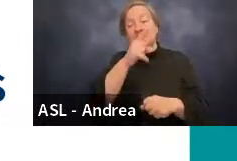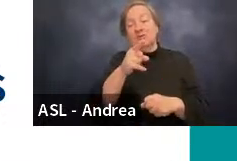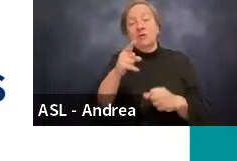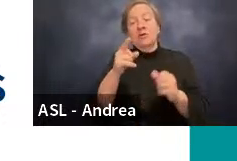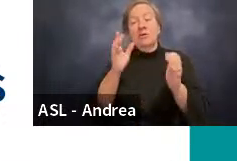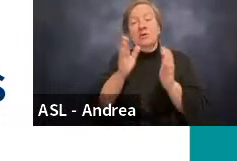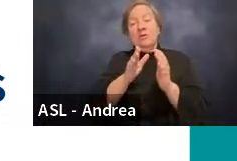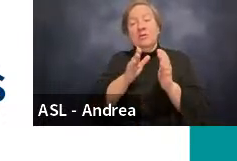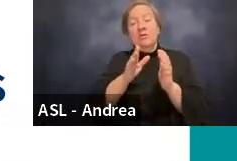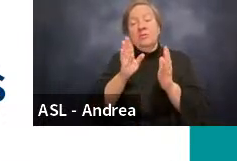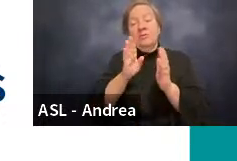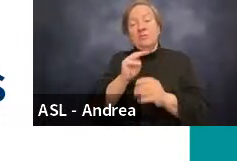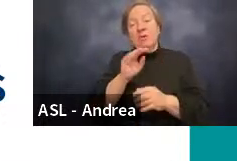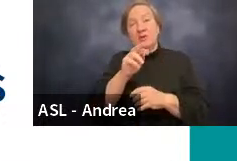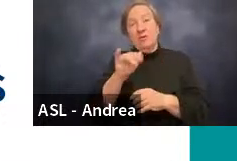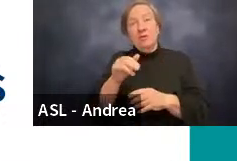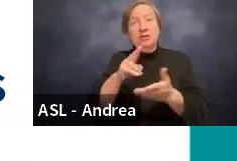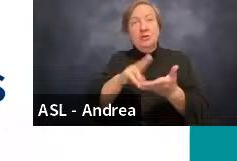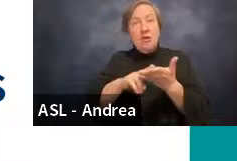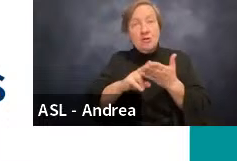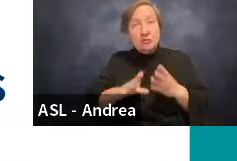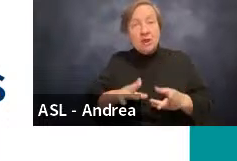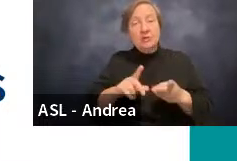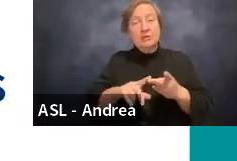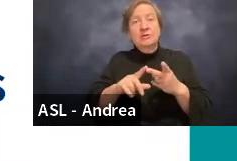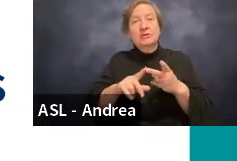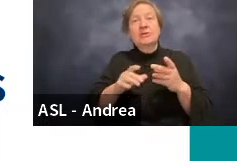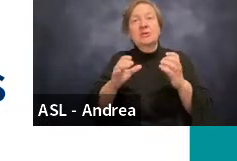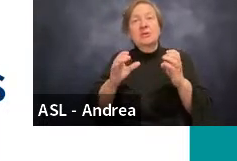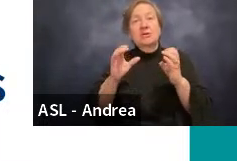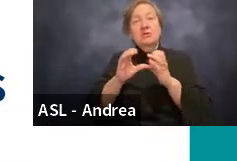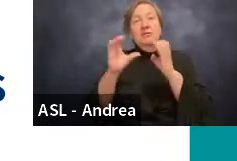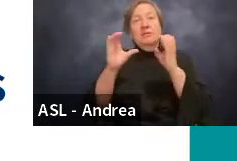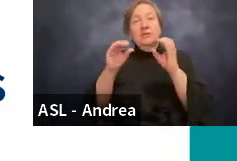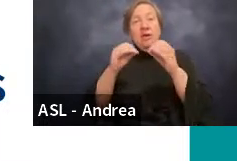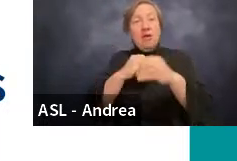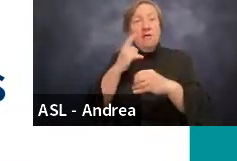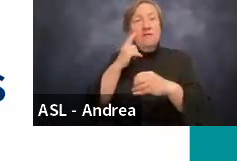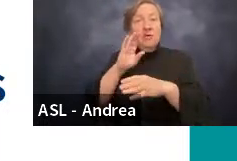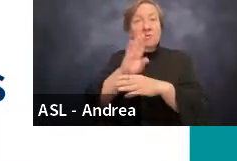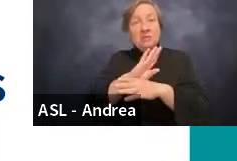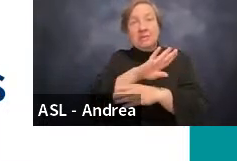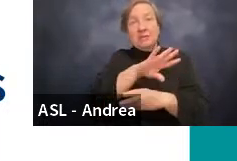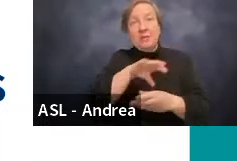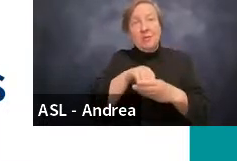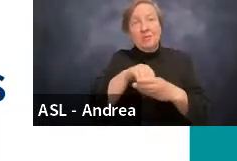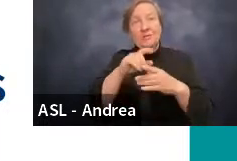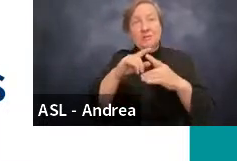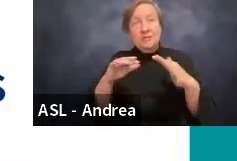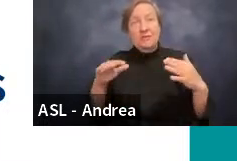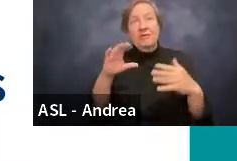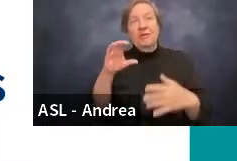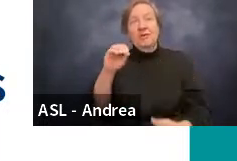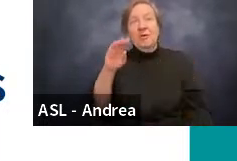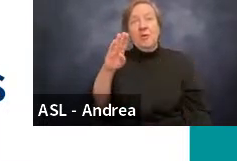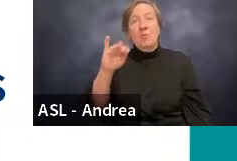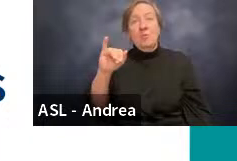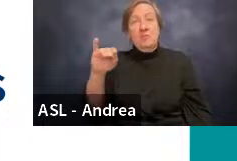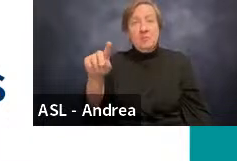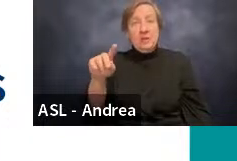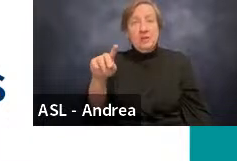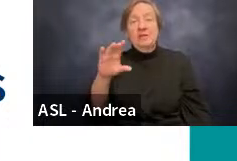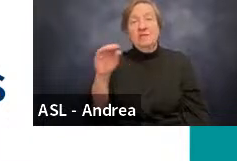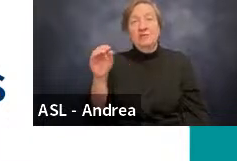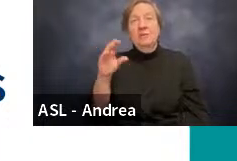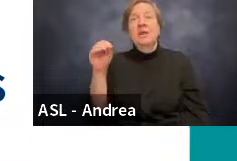minority contractors, particularly Certification Office for Business Inclusion and Diversity, or CBAG firms, and